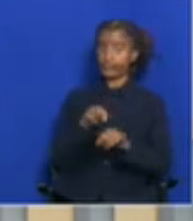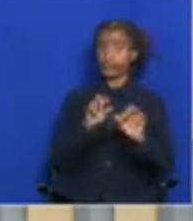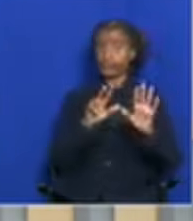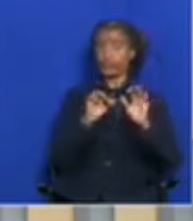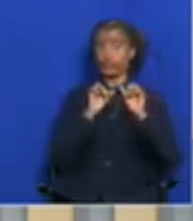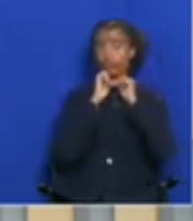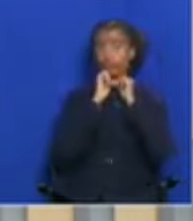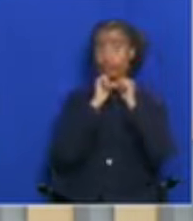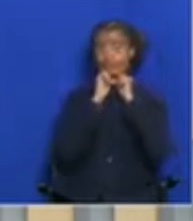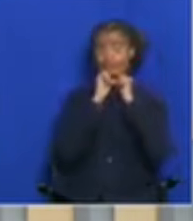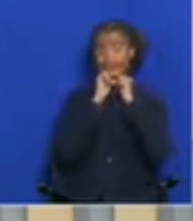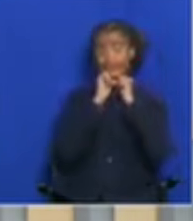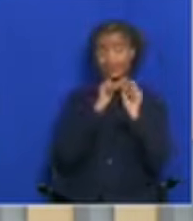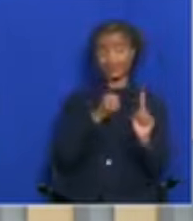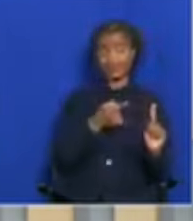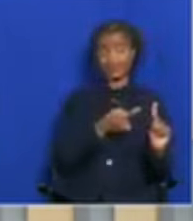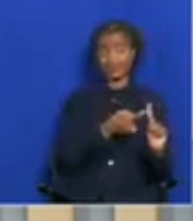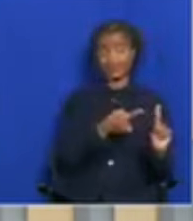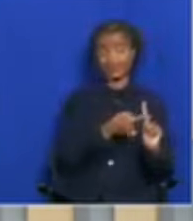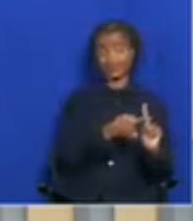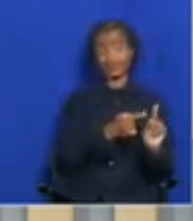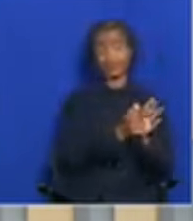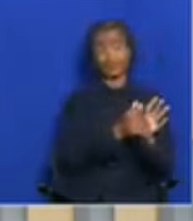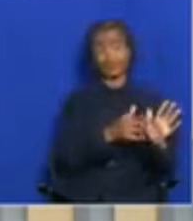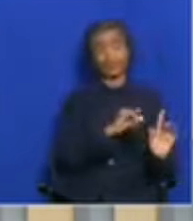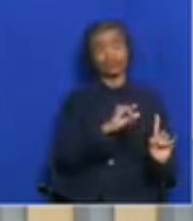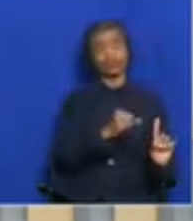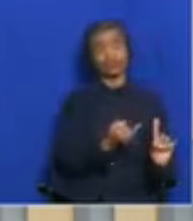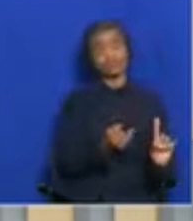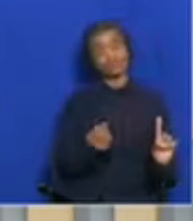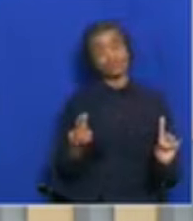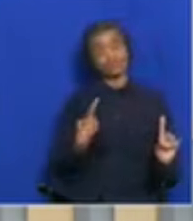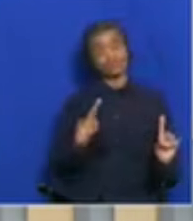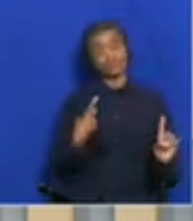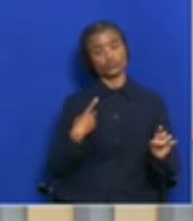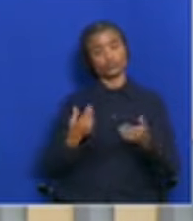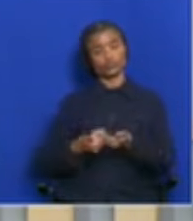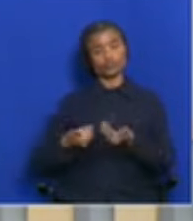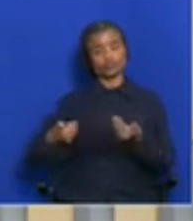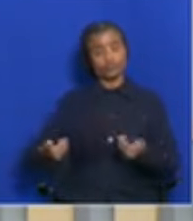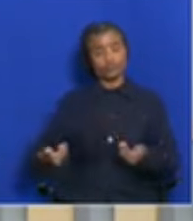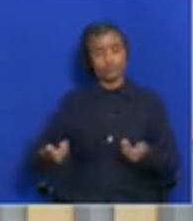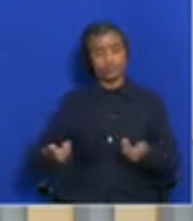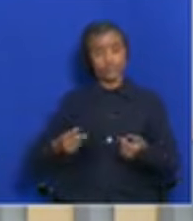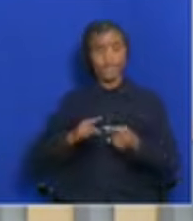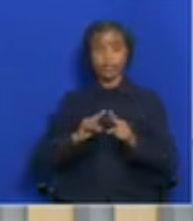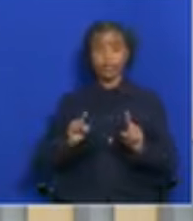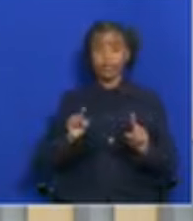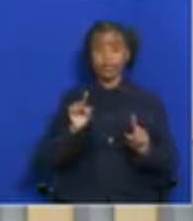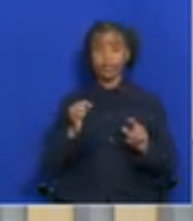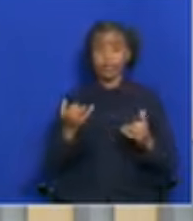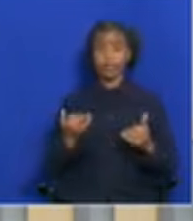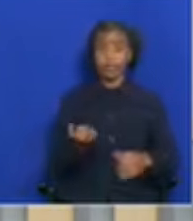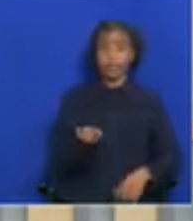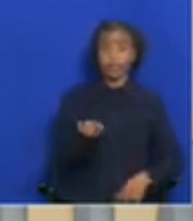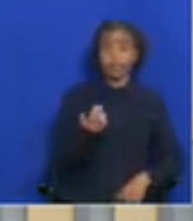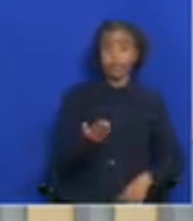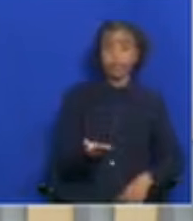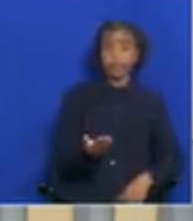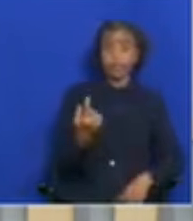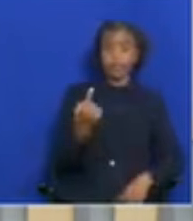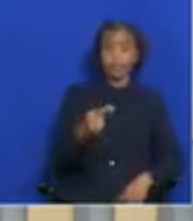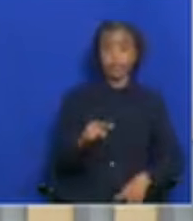matters. However, with regards to the bail application, I was asked by Advocate Serunia to assist.